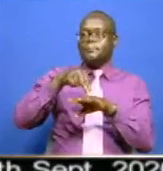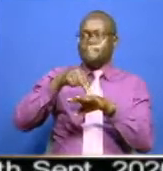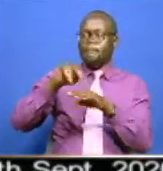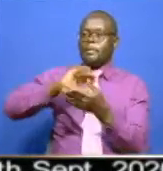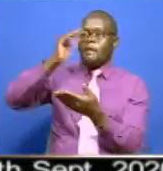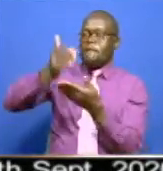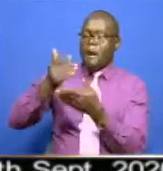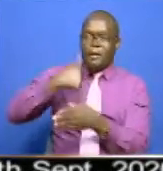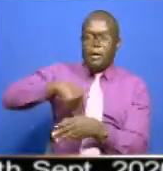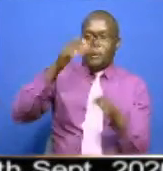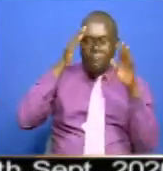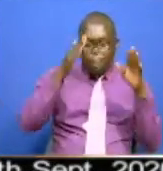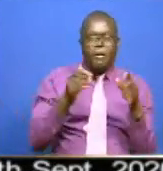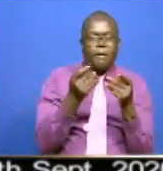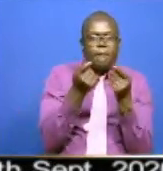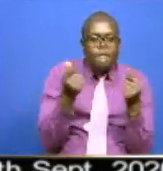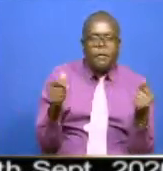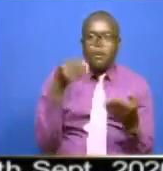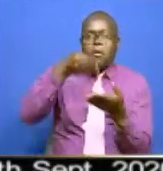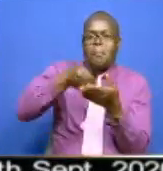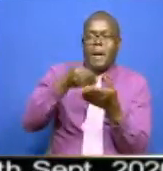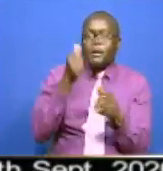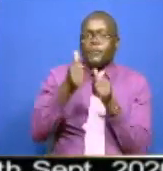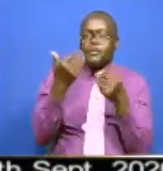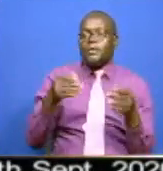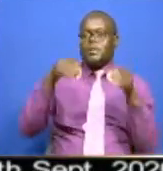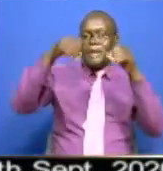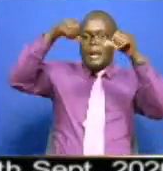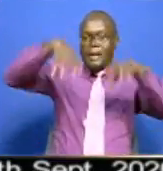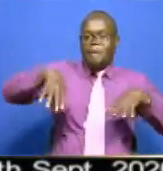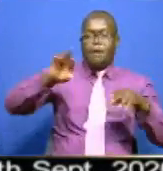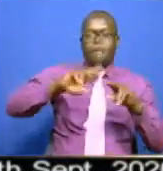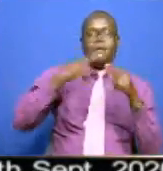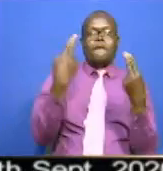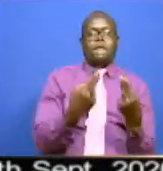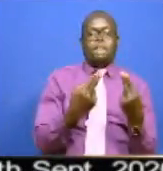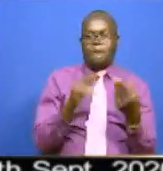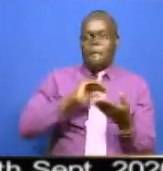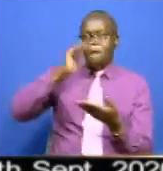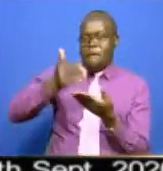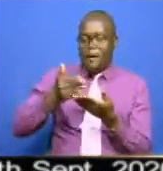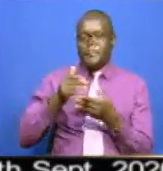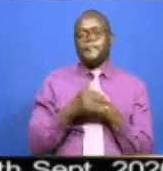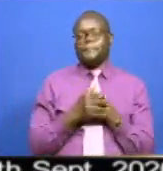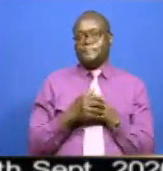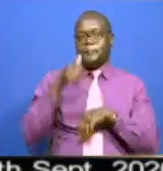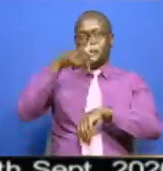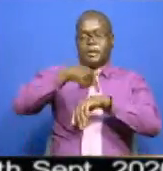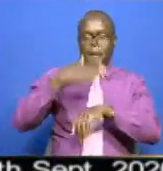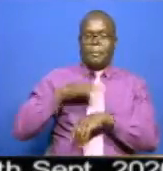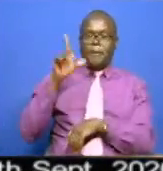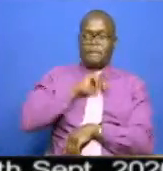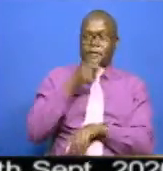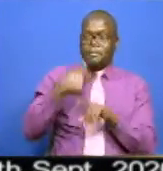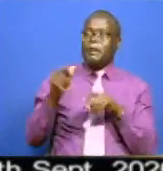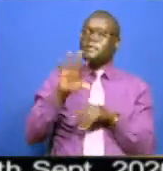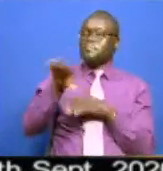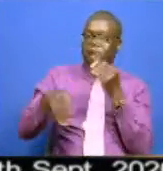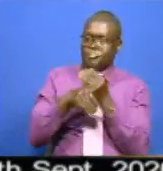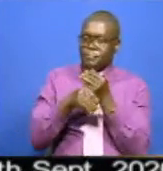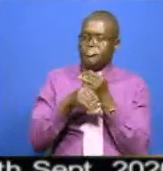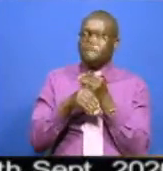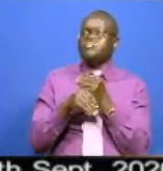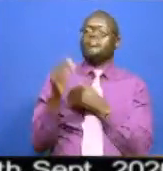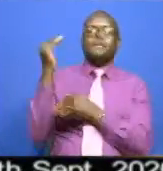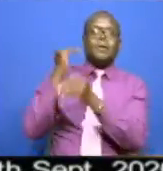actually focusing on very little money, which is the devolved funds. And Mr. Speaker, it's just that my time is up, but I could have also given another